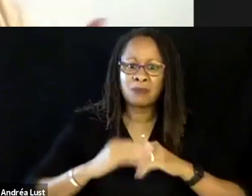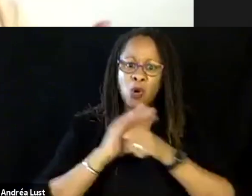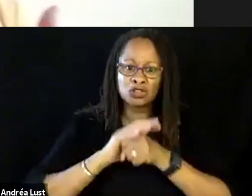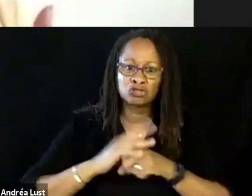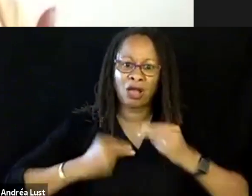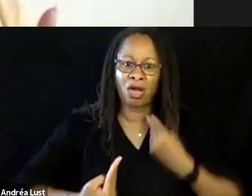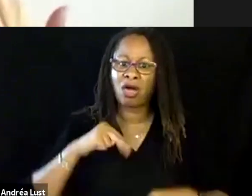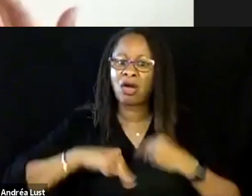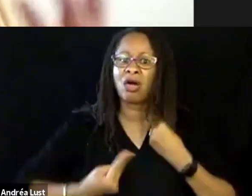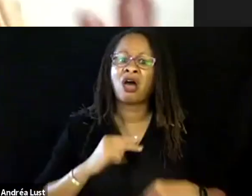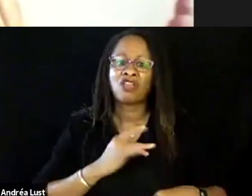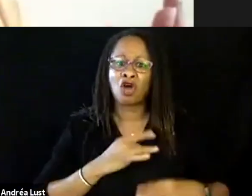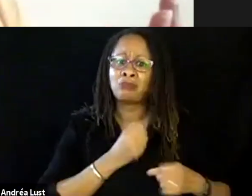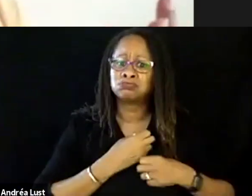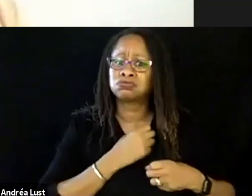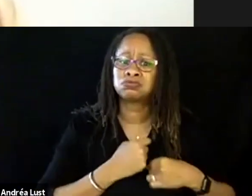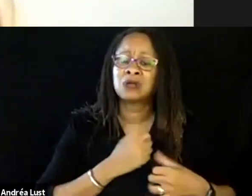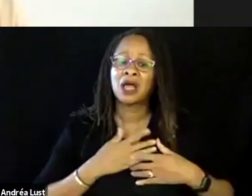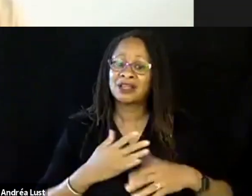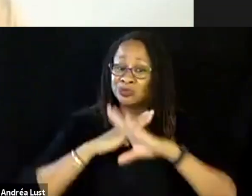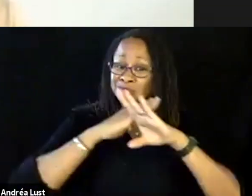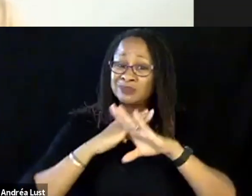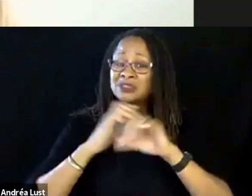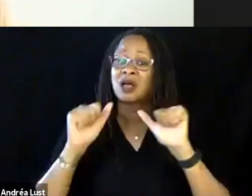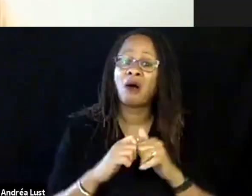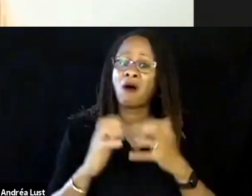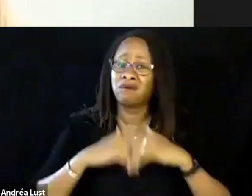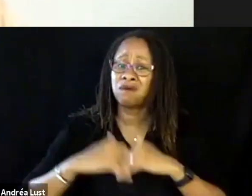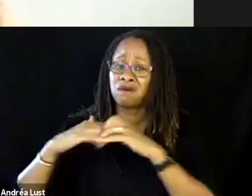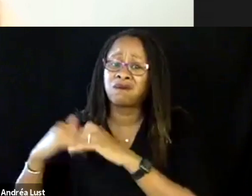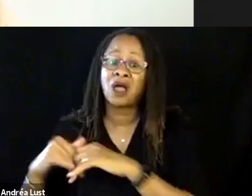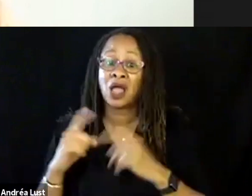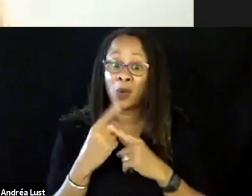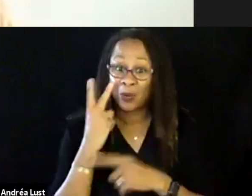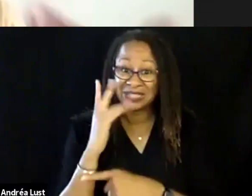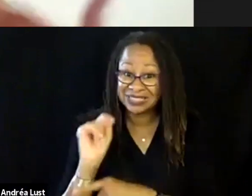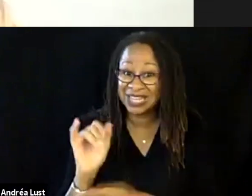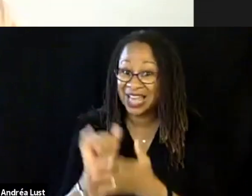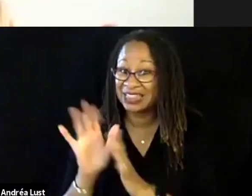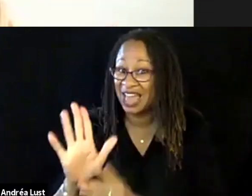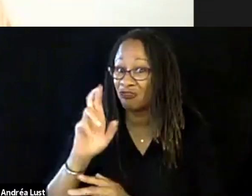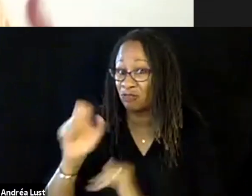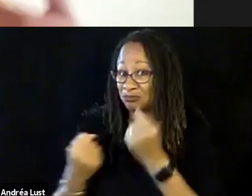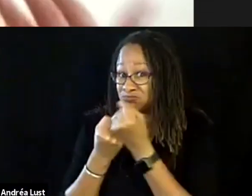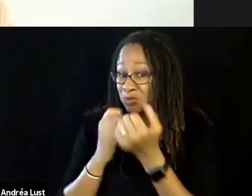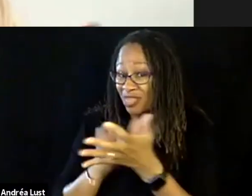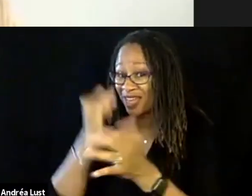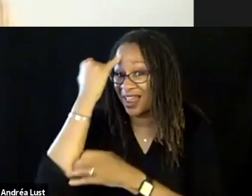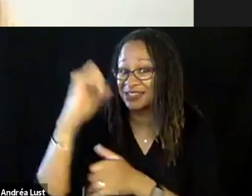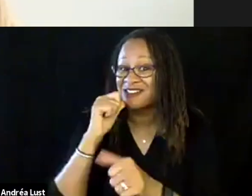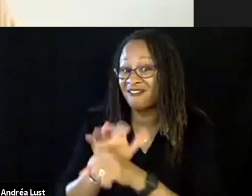this affects the heart, this affects the immune system. And representations, when we see them that reaffirm this idea that we're not